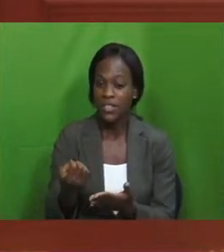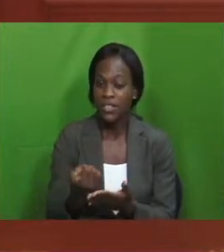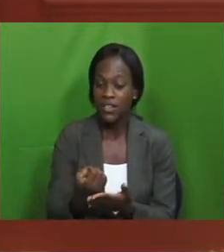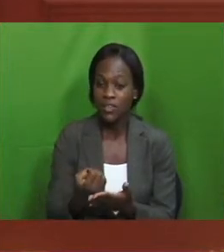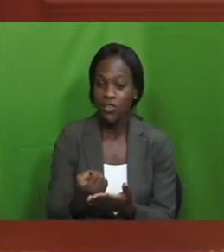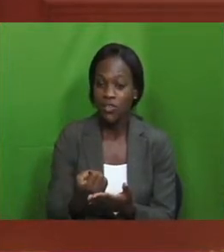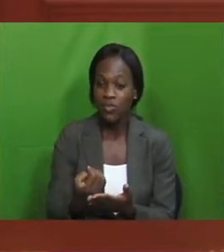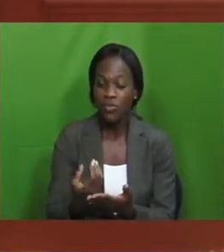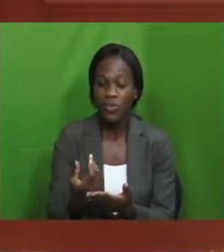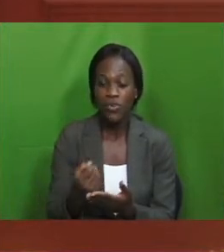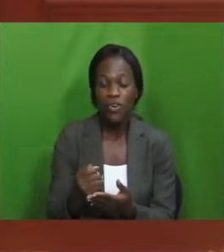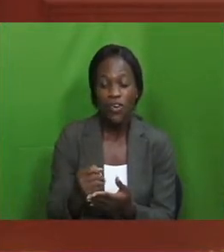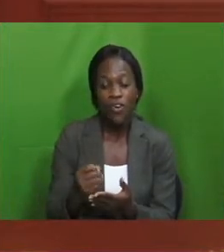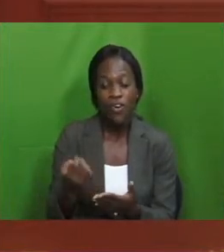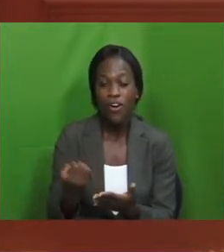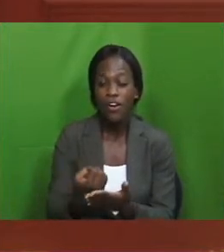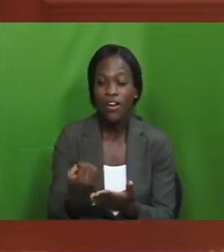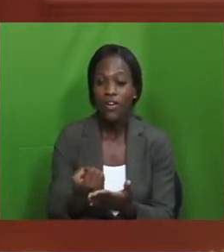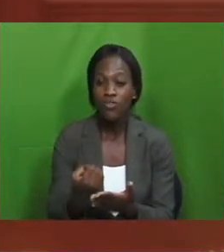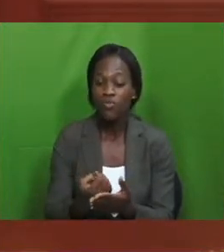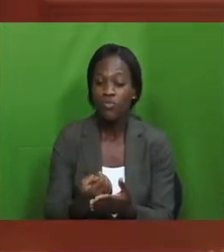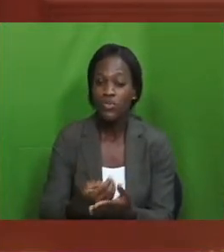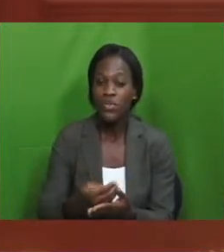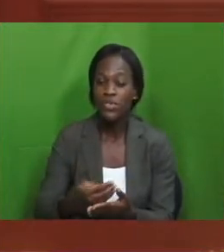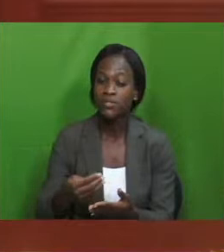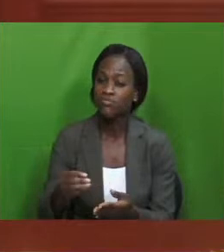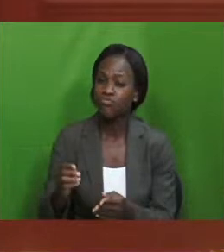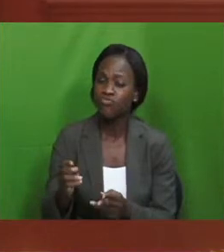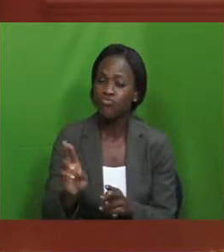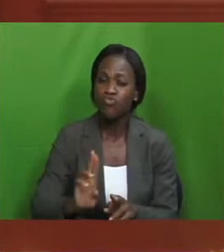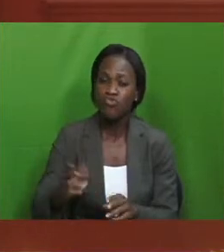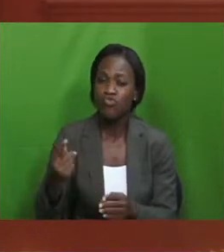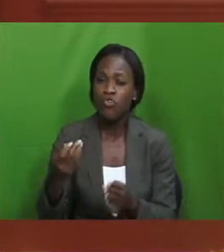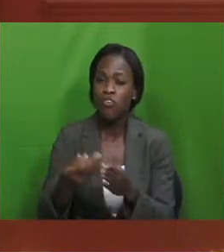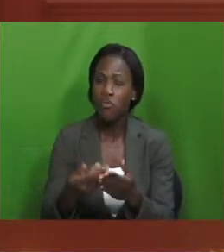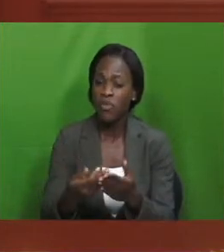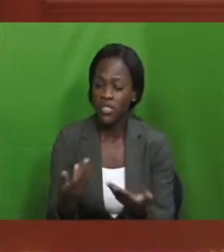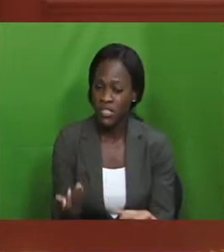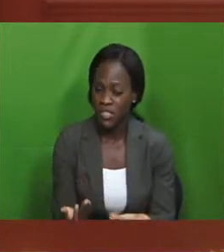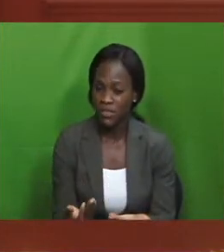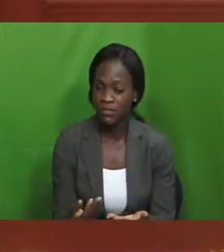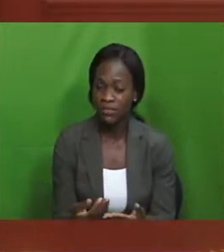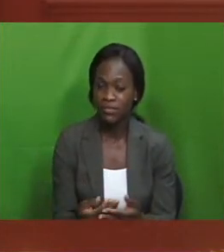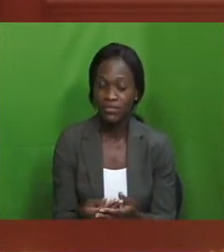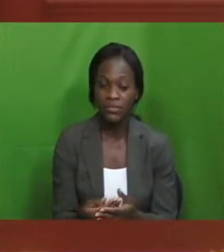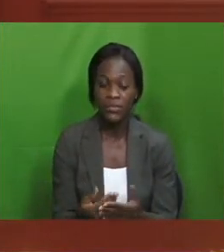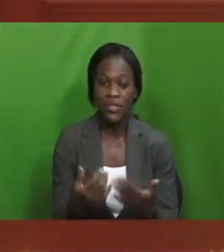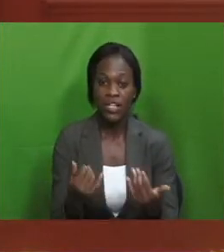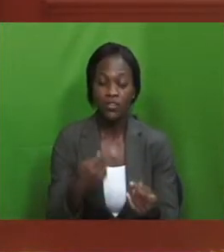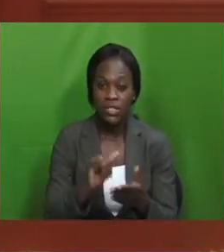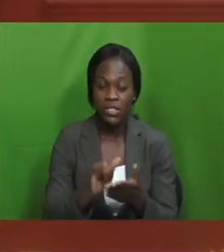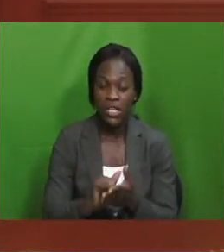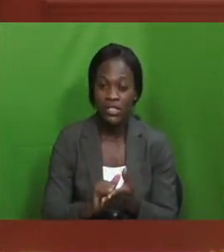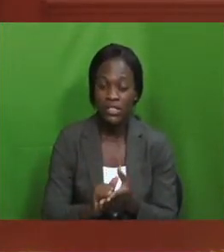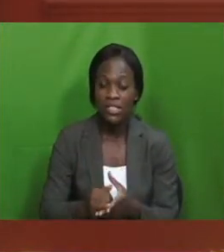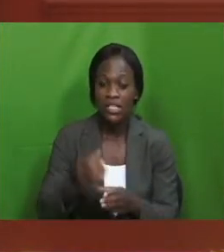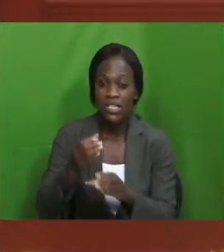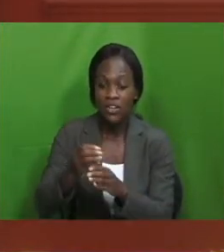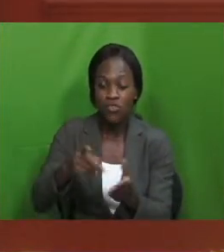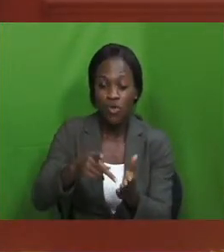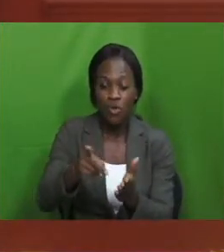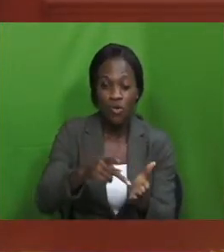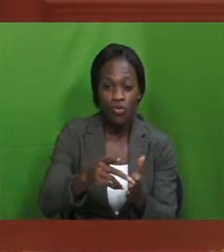Government Expenditure. And Mr. Speaker, you would note that compensation of employees have been increased from